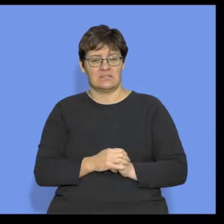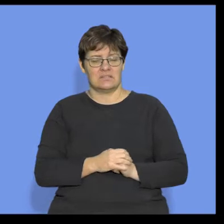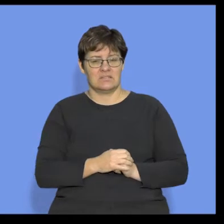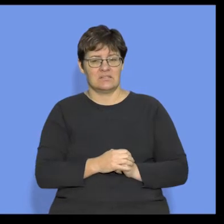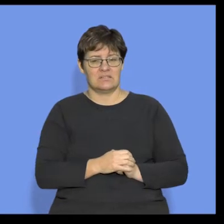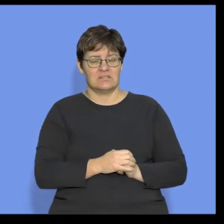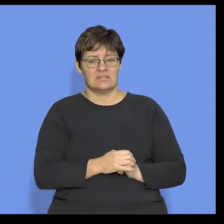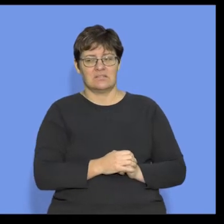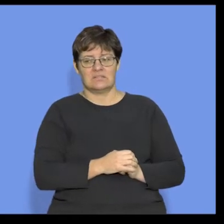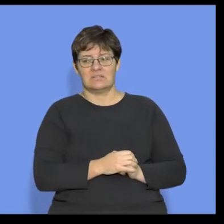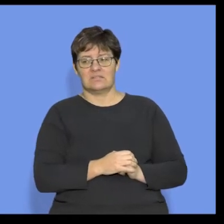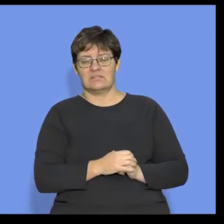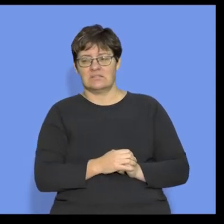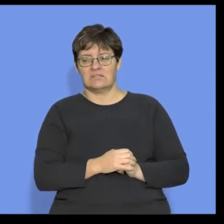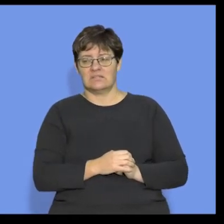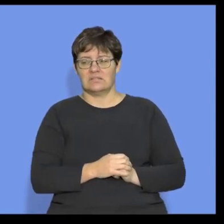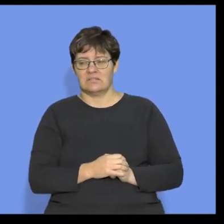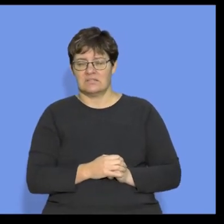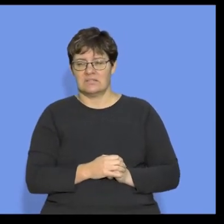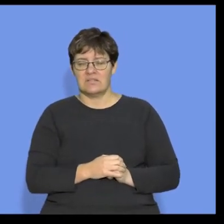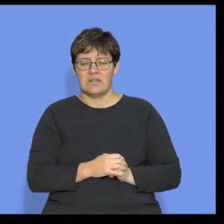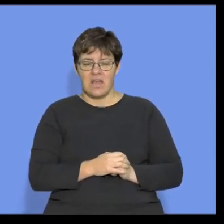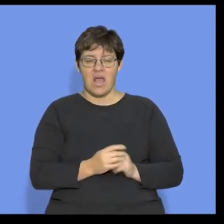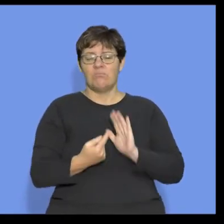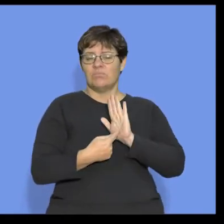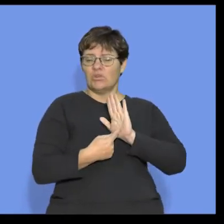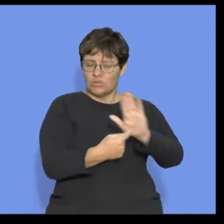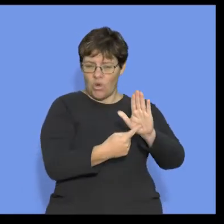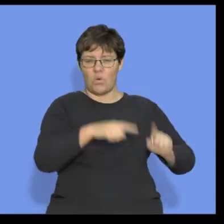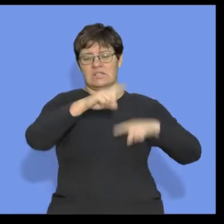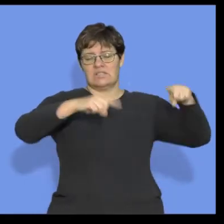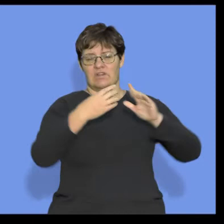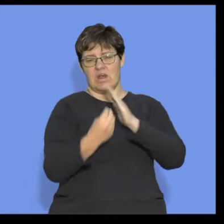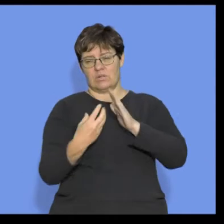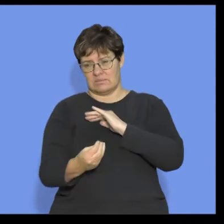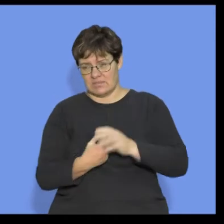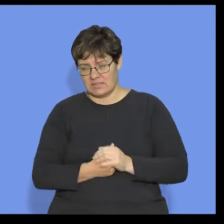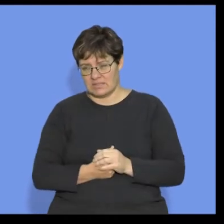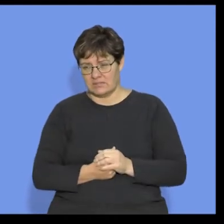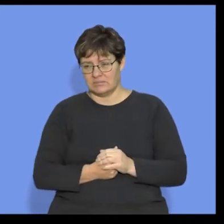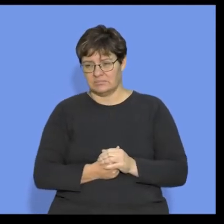and the first level of the branches shows the different outcomes. Are we all together?